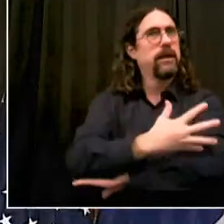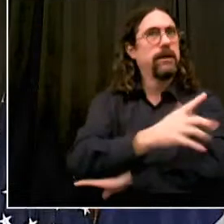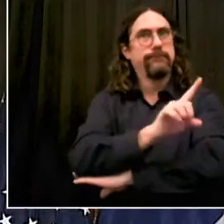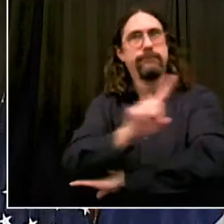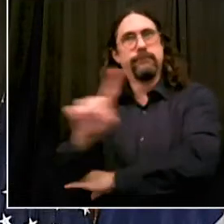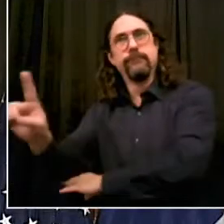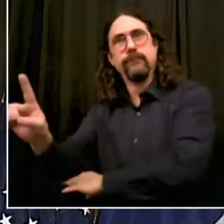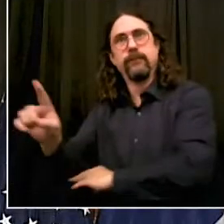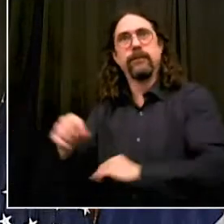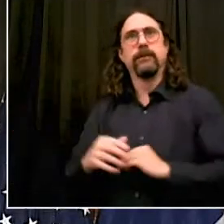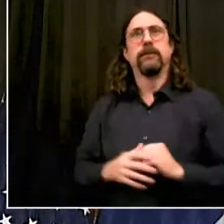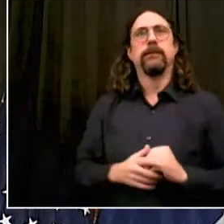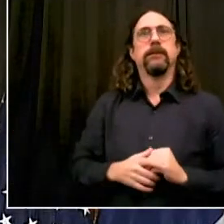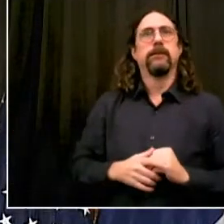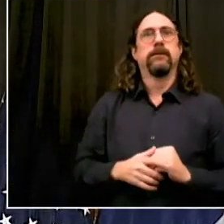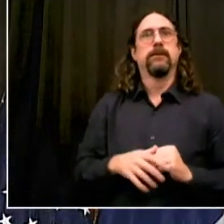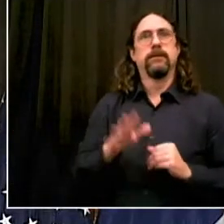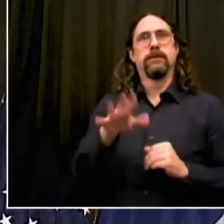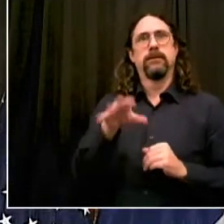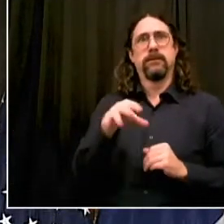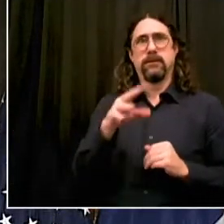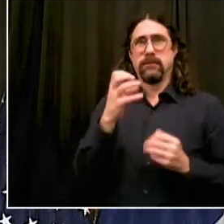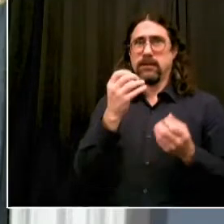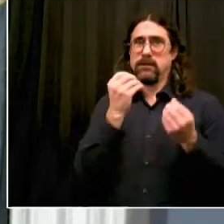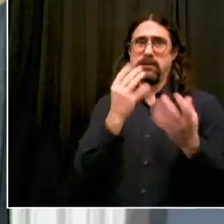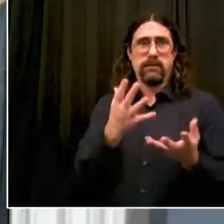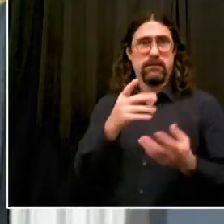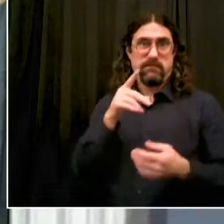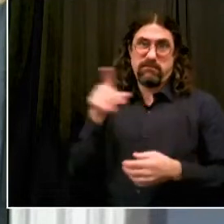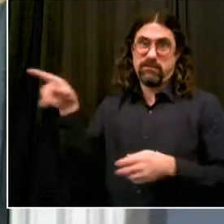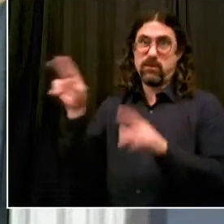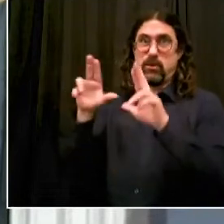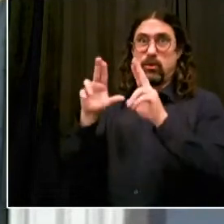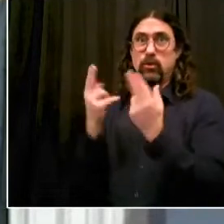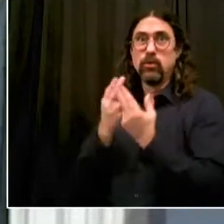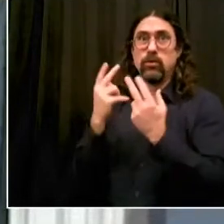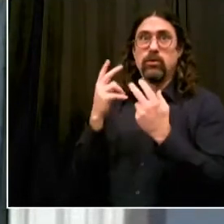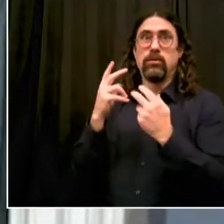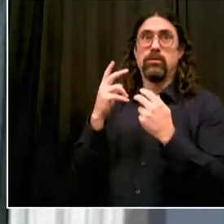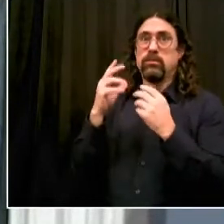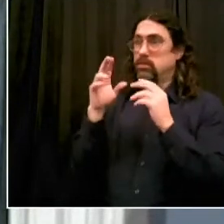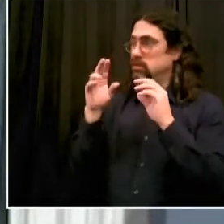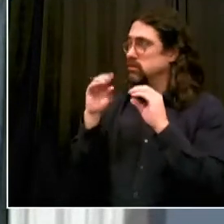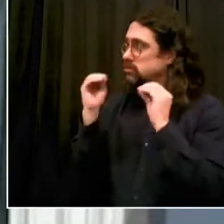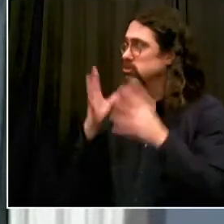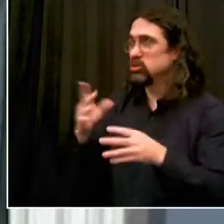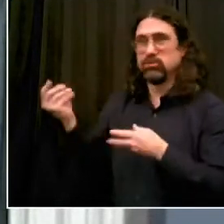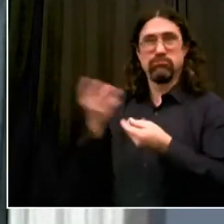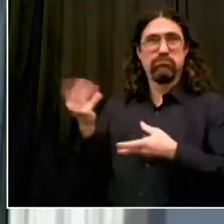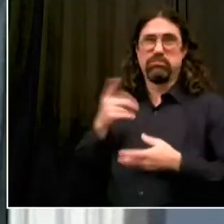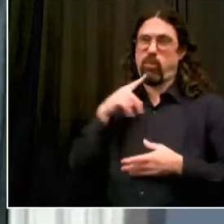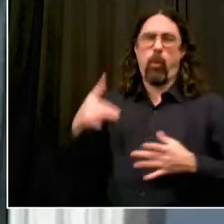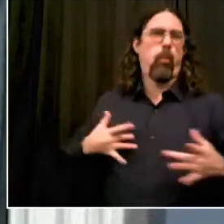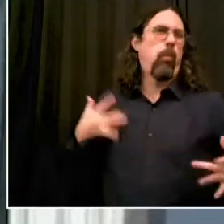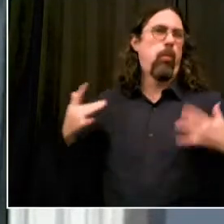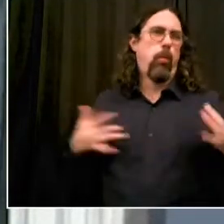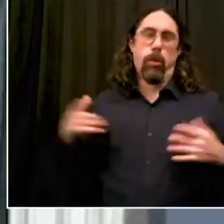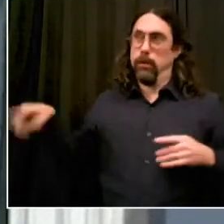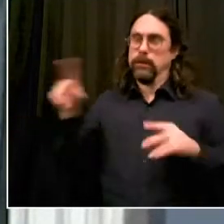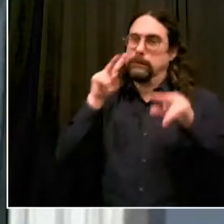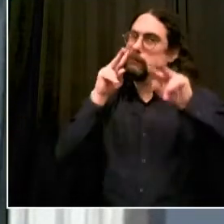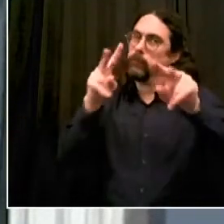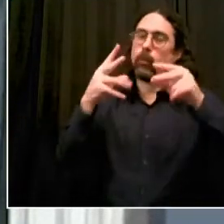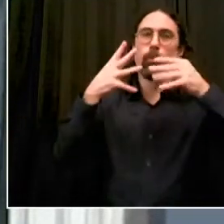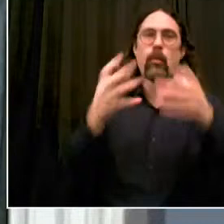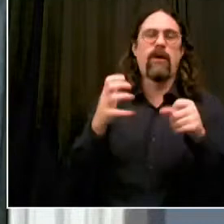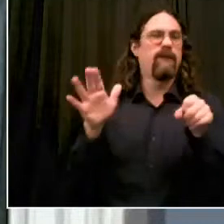Thank you, Mr. Mayor. Katie, it's a really good question, and part of the timeline that the mayor had talked about in terms of some will be ready to